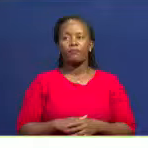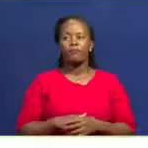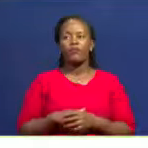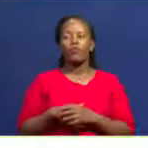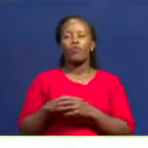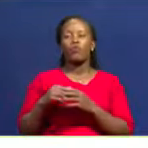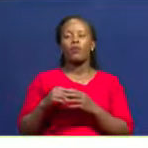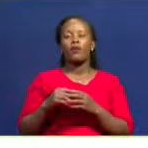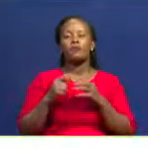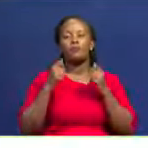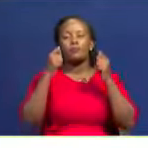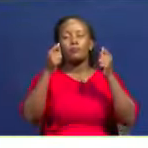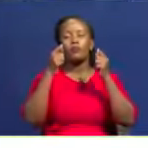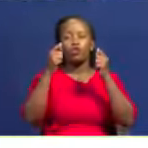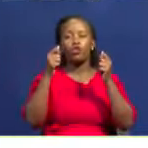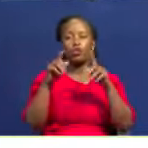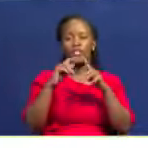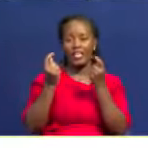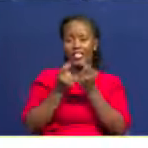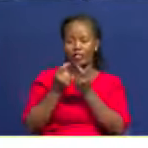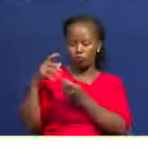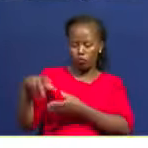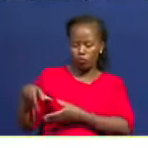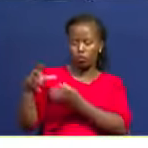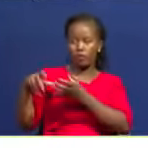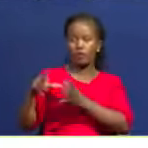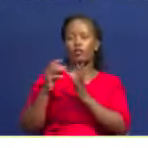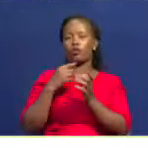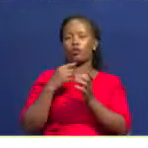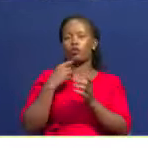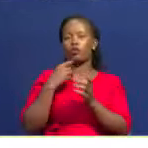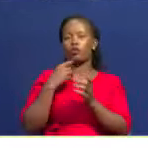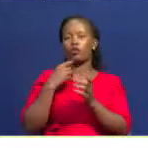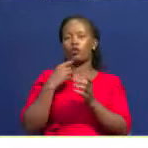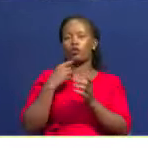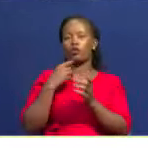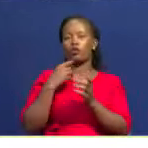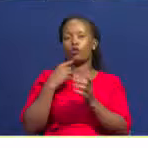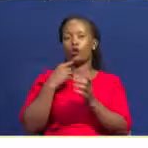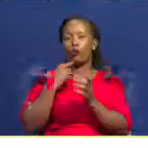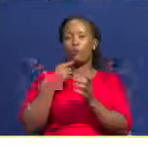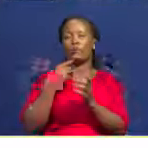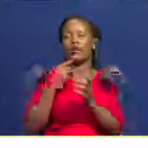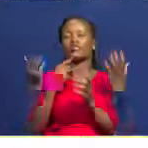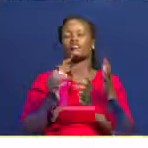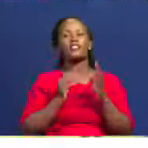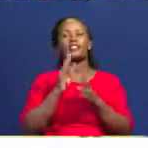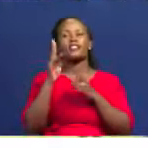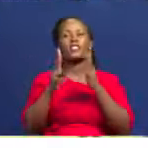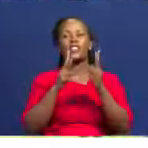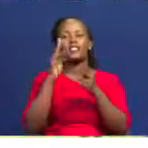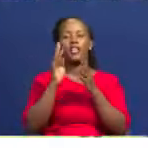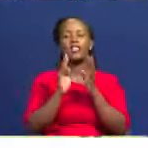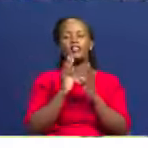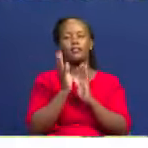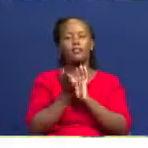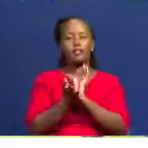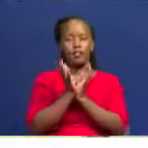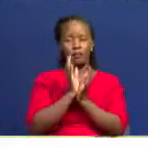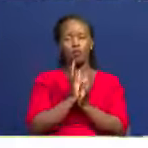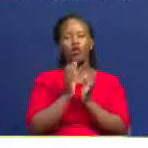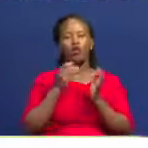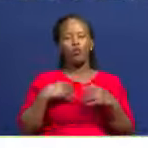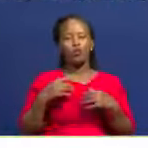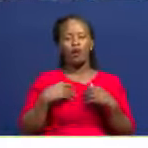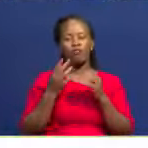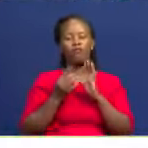Shuja, who have been camping at Kasarani since they reclaimed their co-status in the World Series, will be making their third appearance